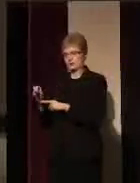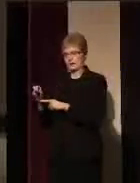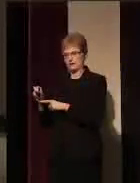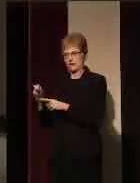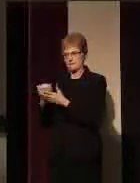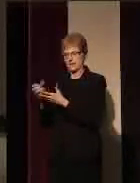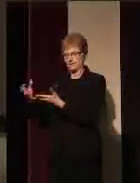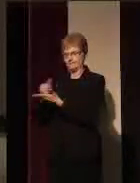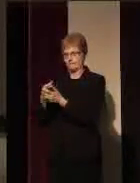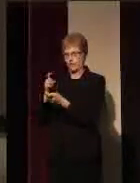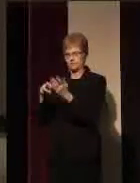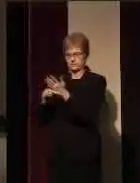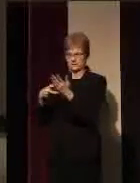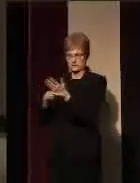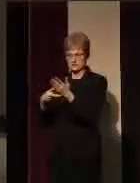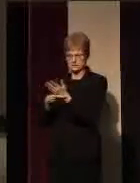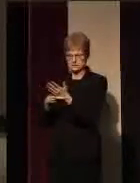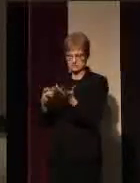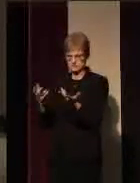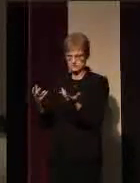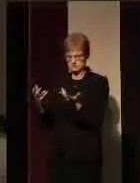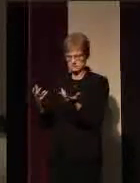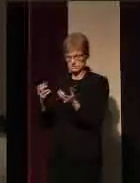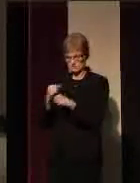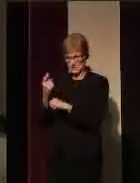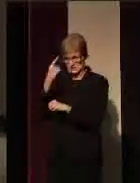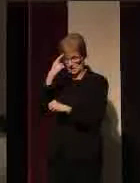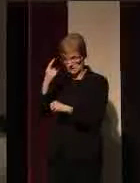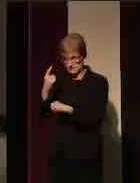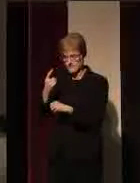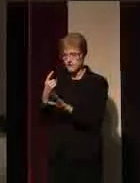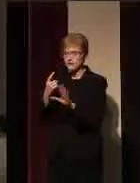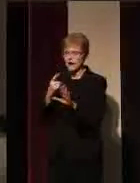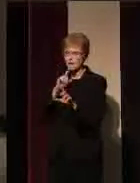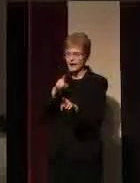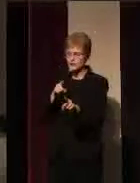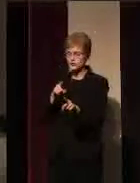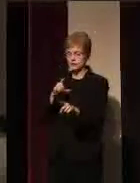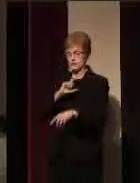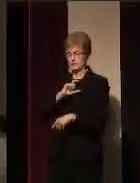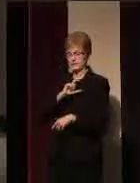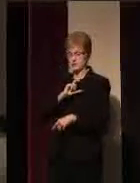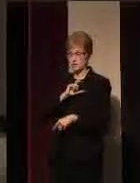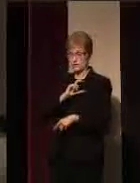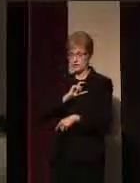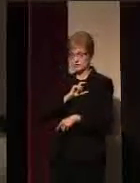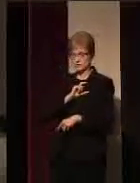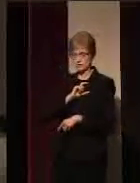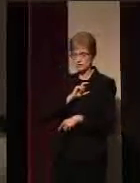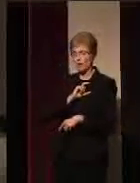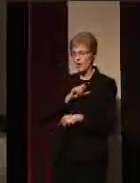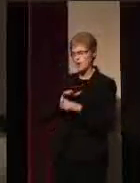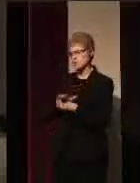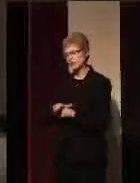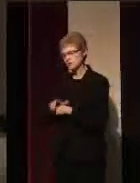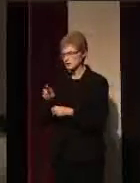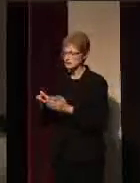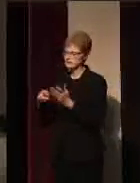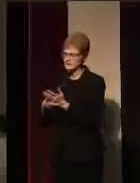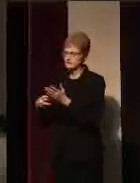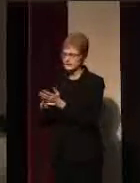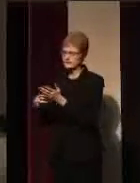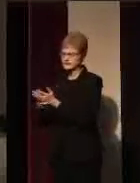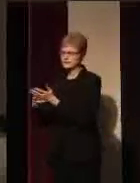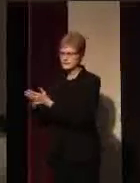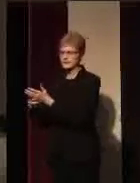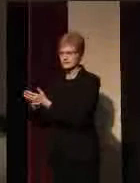sense? But I'm going to answer your question. So police officers are not under this pressure to write the amount of tickets that they used